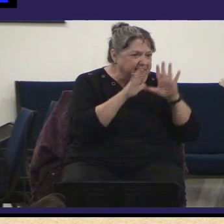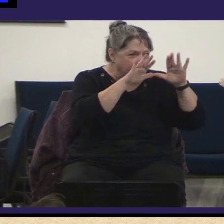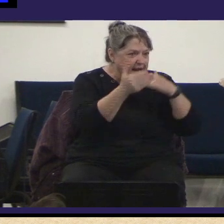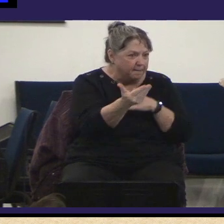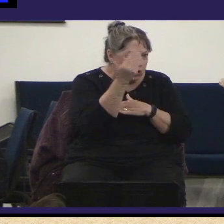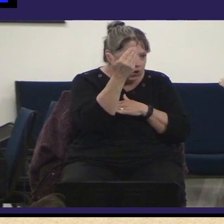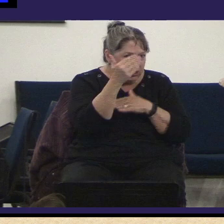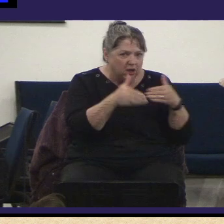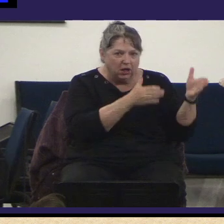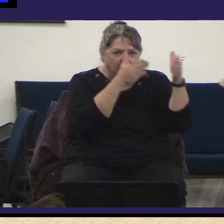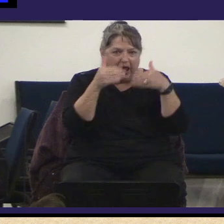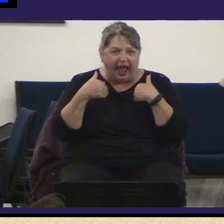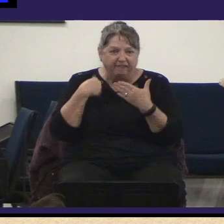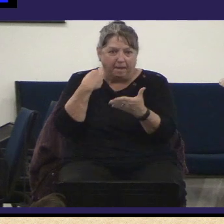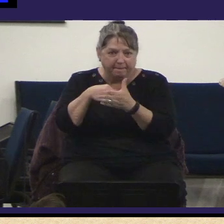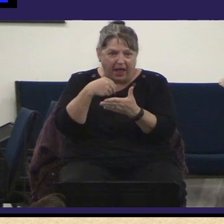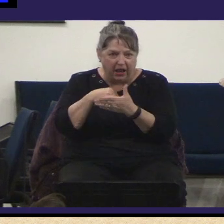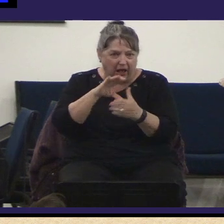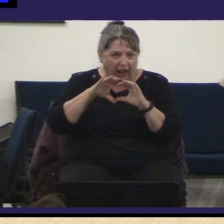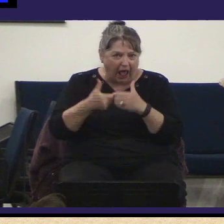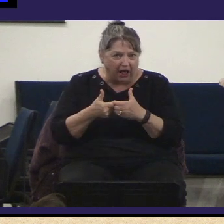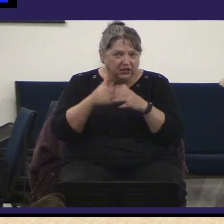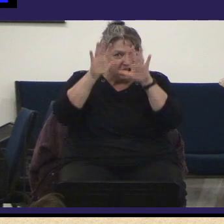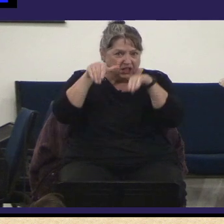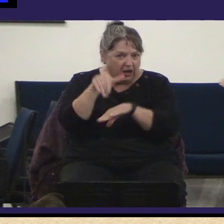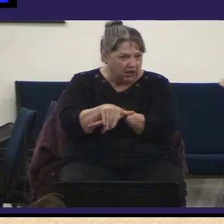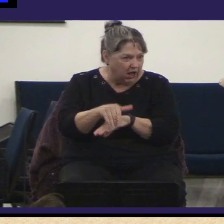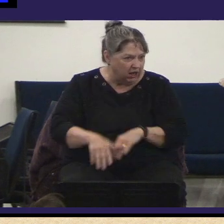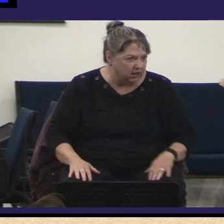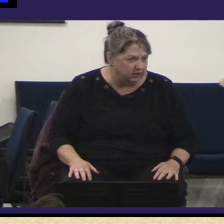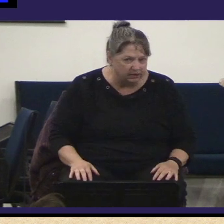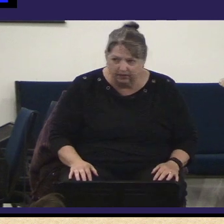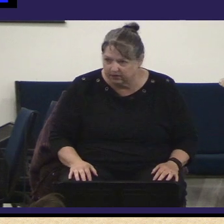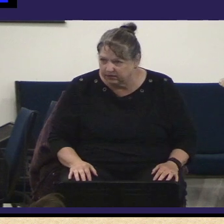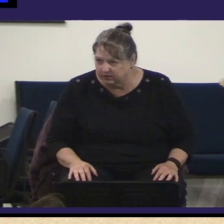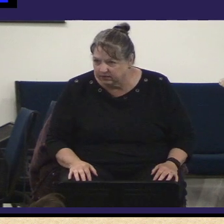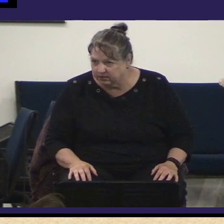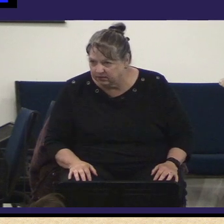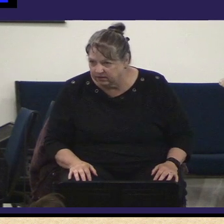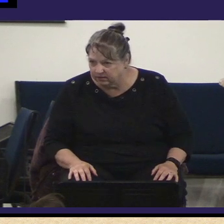that the moment he said it, God told me he's going to share on Sunday morning.